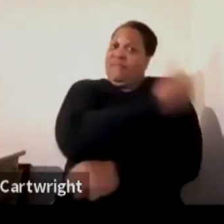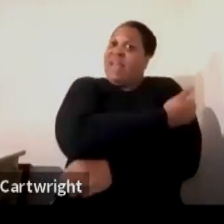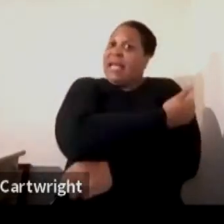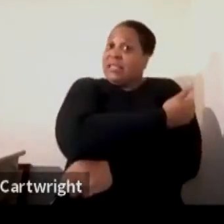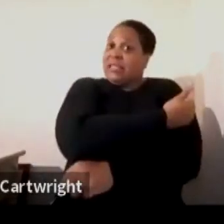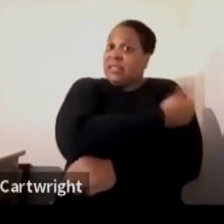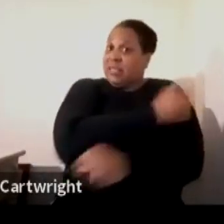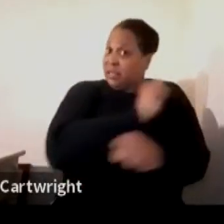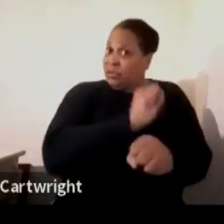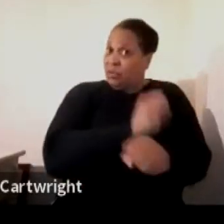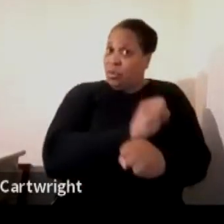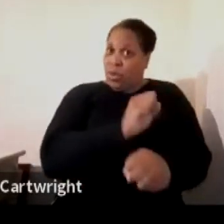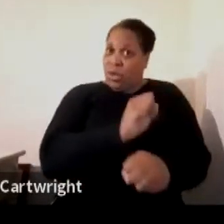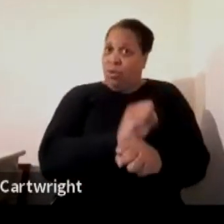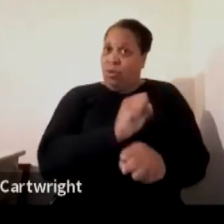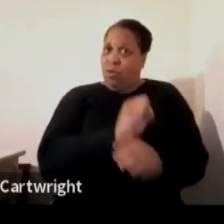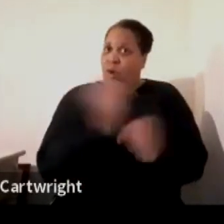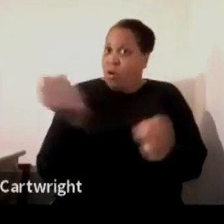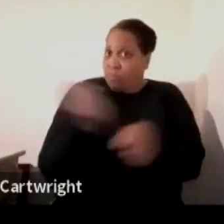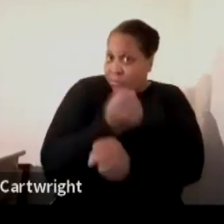work with those new strains?